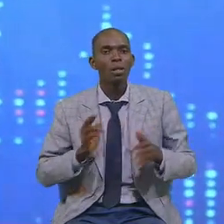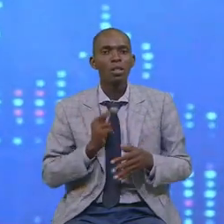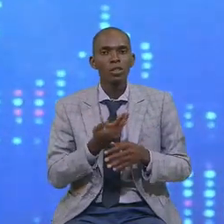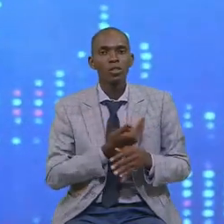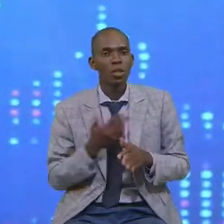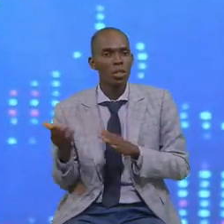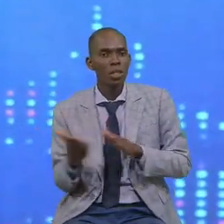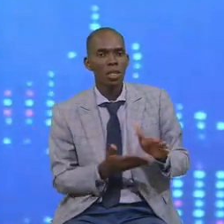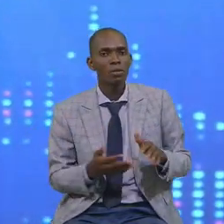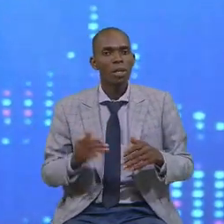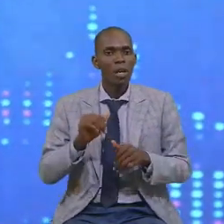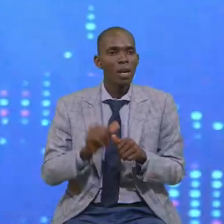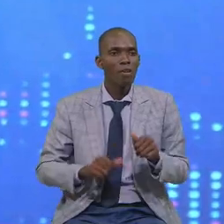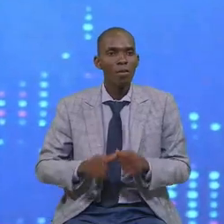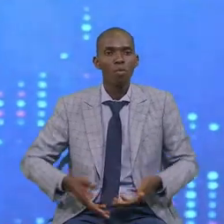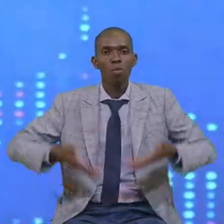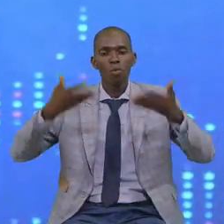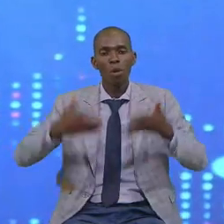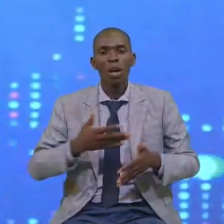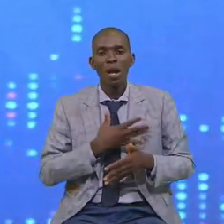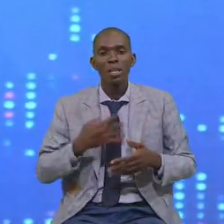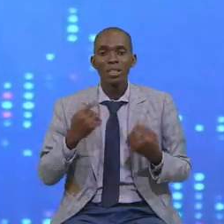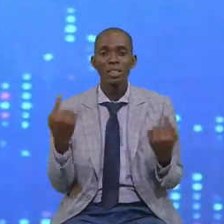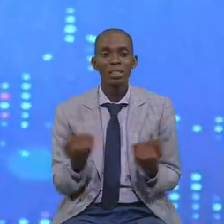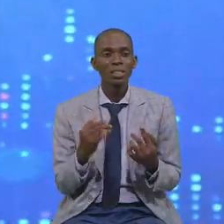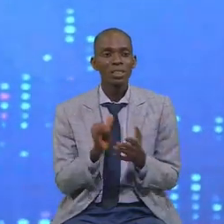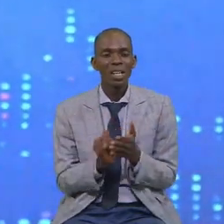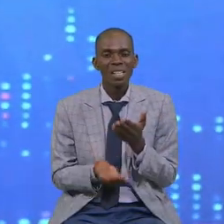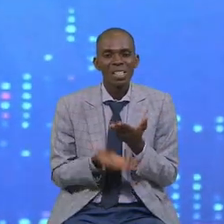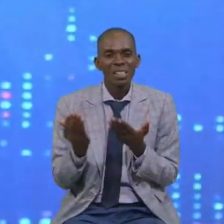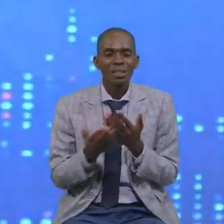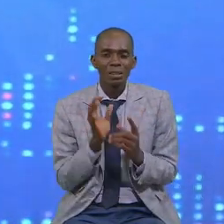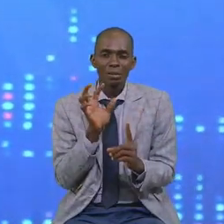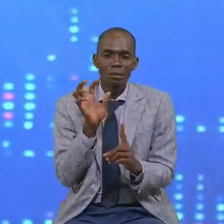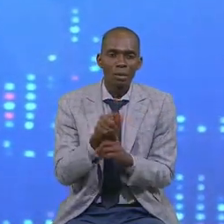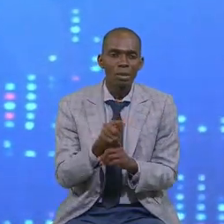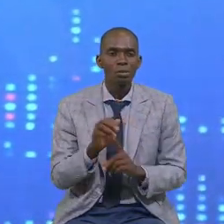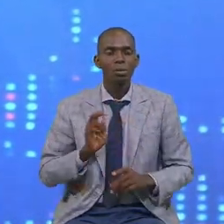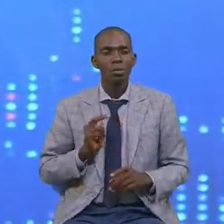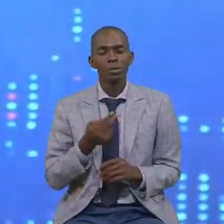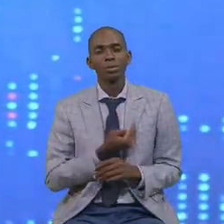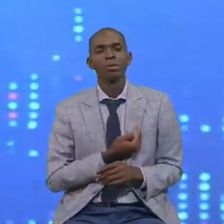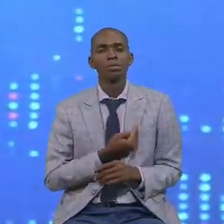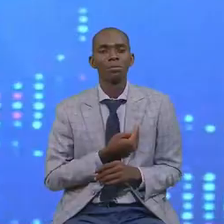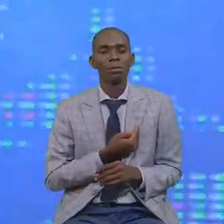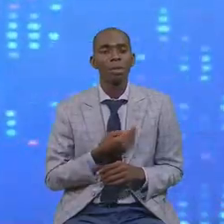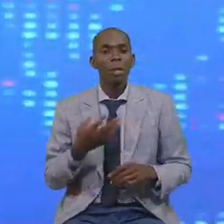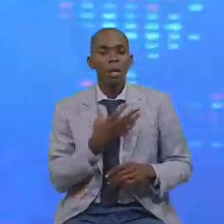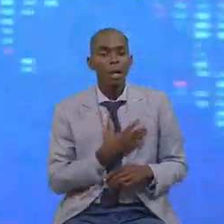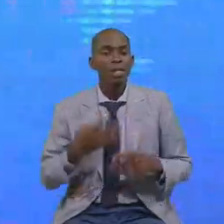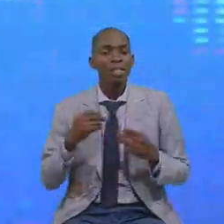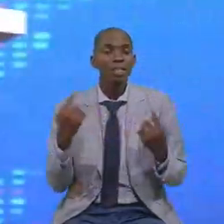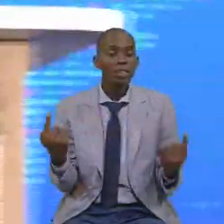every weight and the sin which does so easily beset us. And the